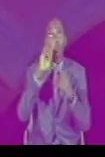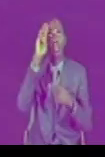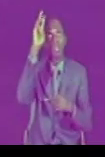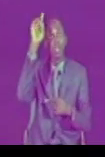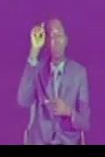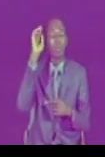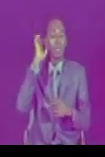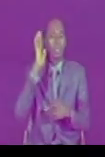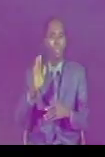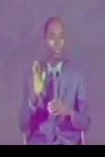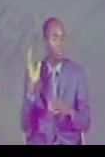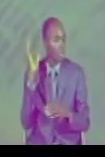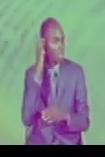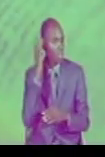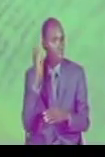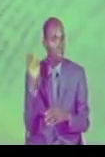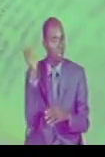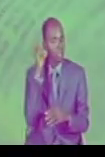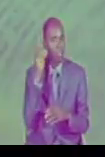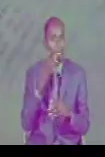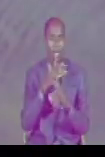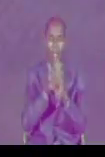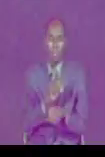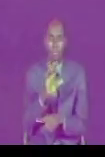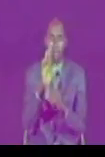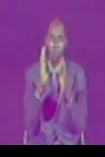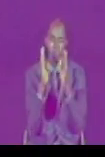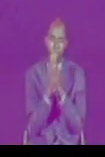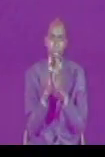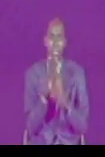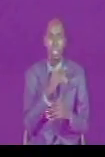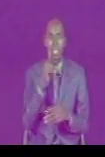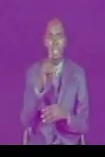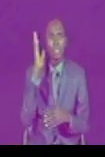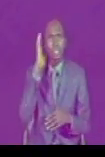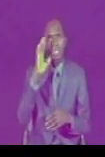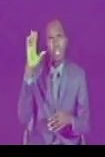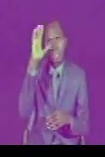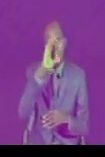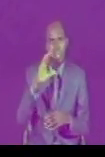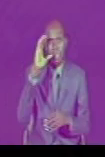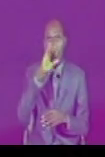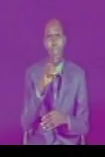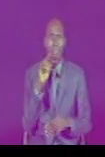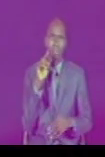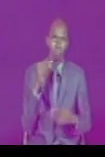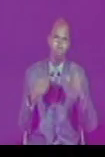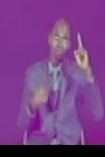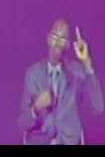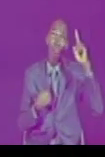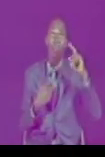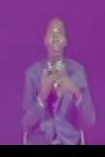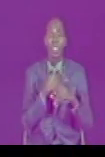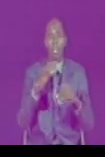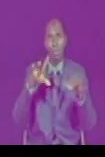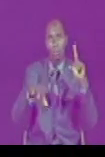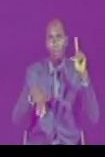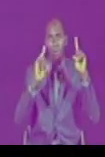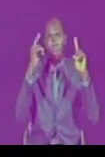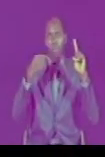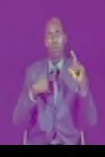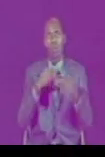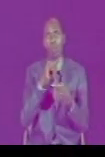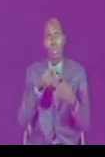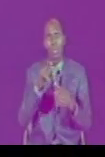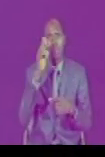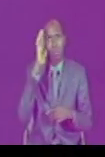hearken unto you. It will answer your prayer. And ye shall seek me and shall find me when ye shall search for me